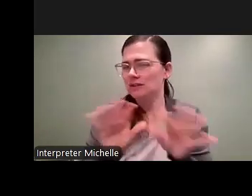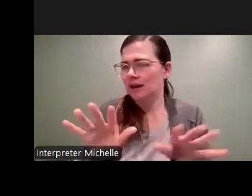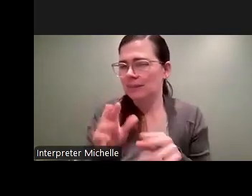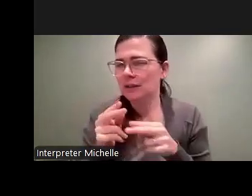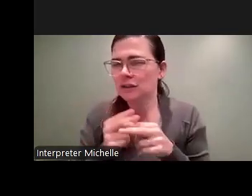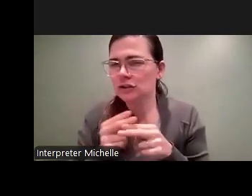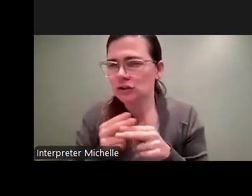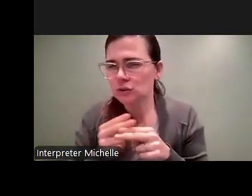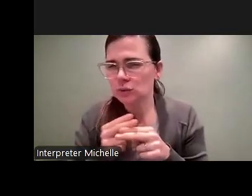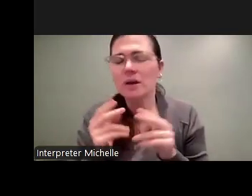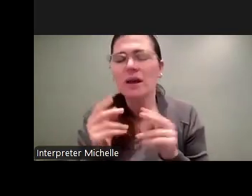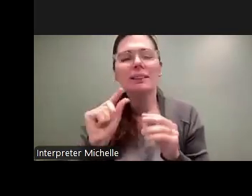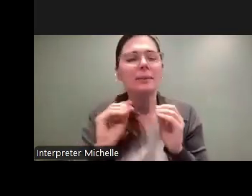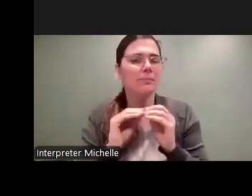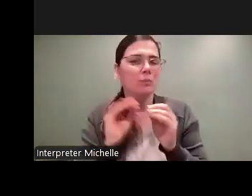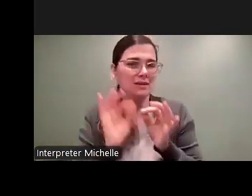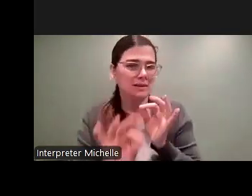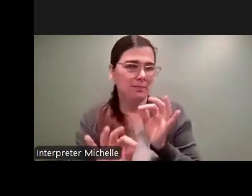simpler.